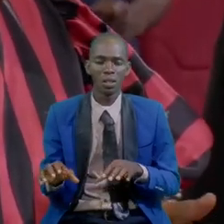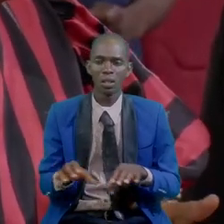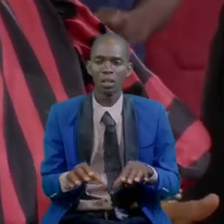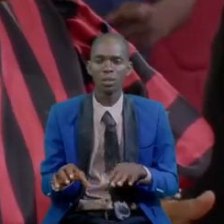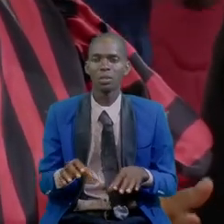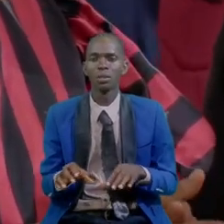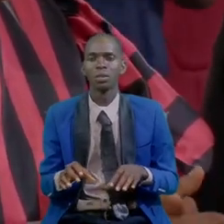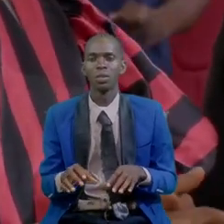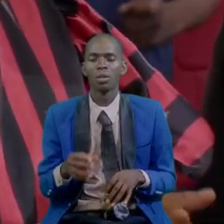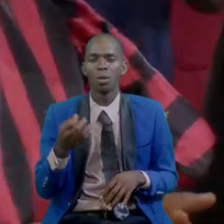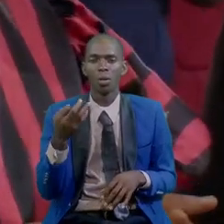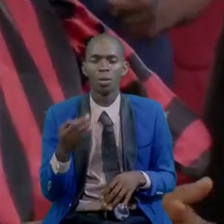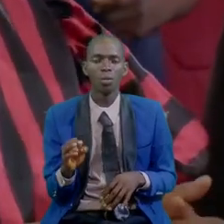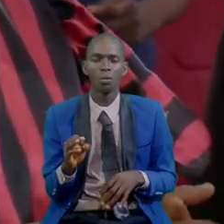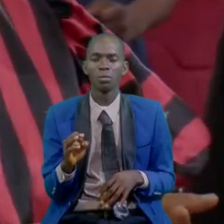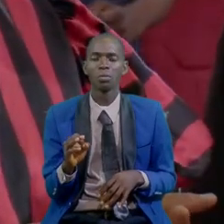of mere